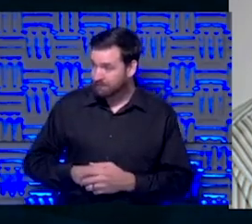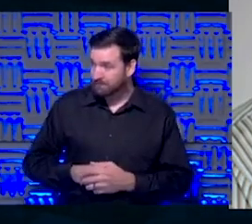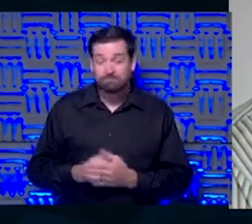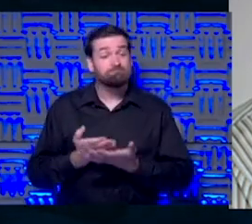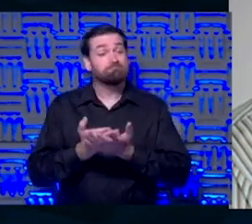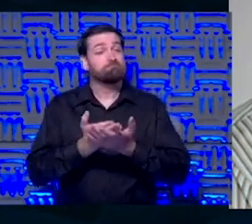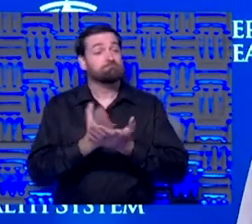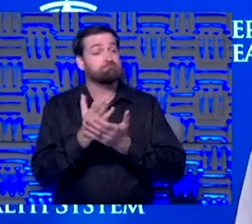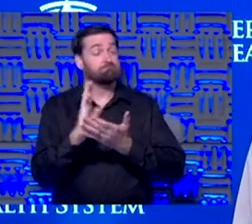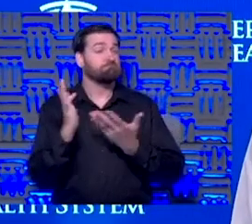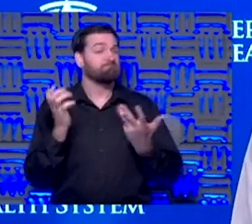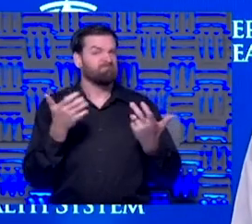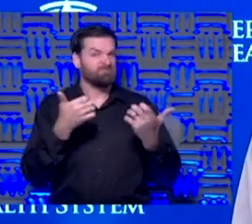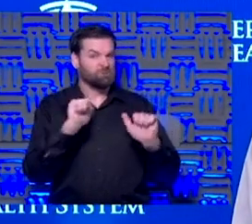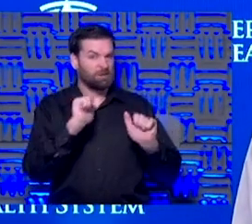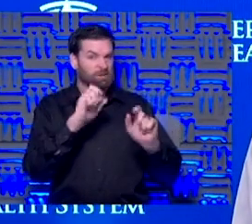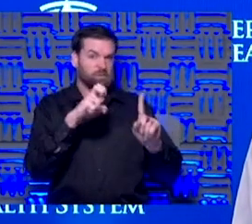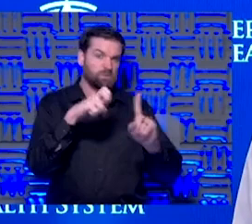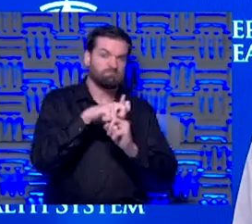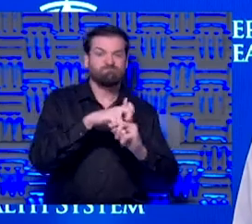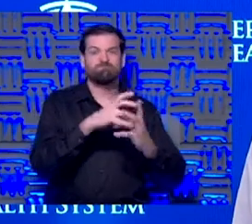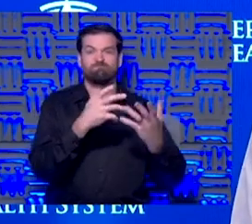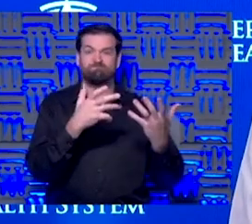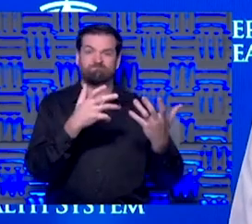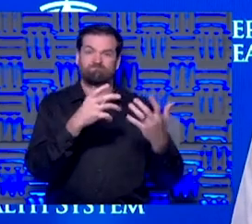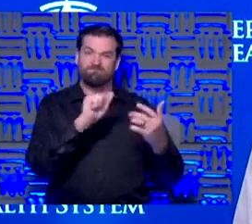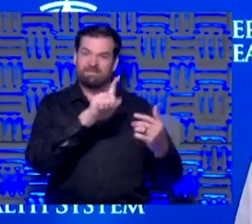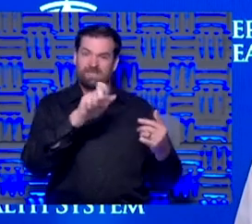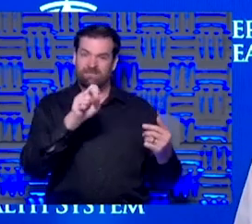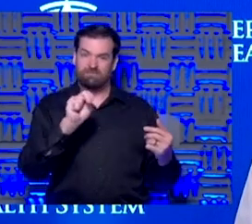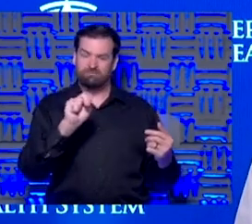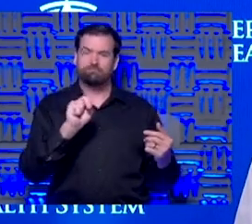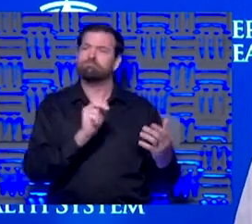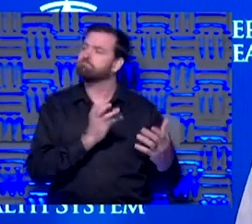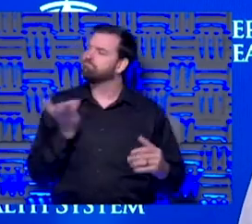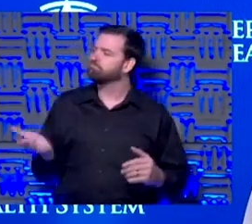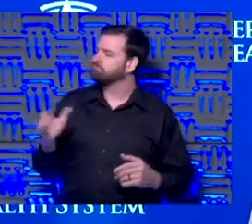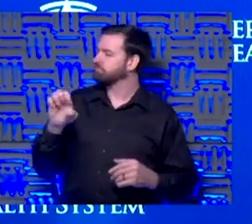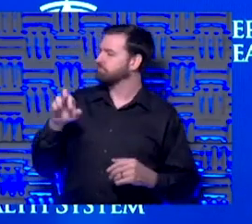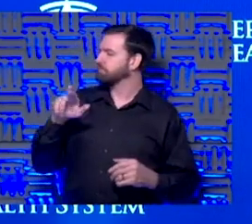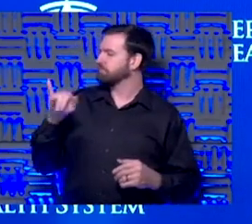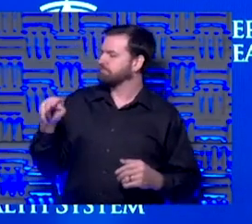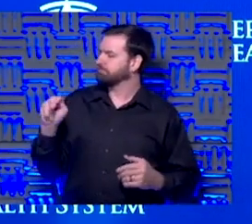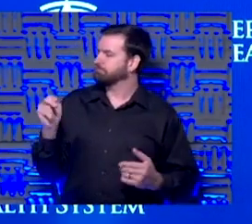All right. Well, while he's we try to make sure his connection is secure. Let me ask you this, Erin.